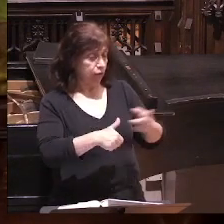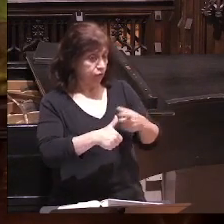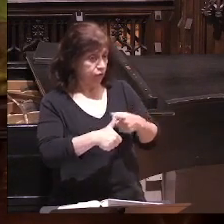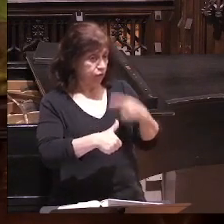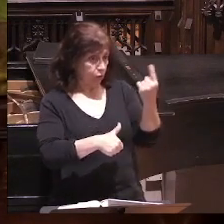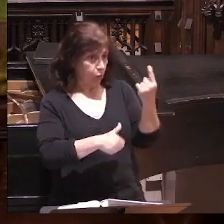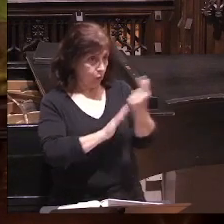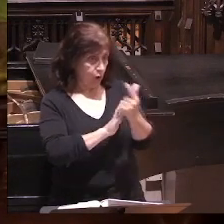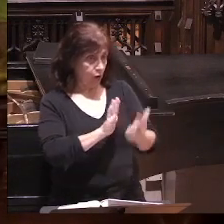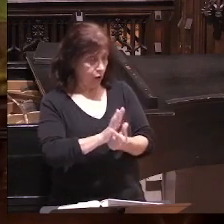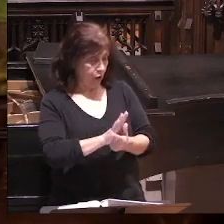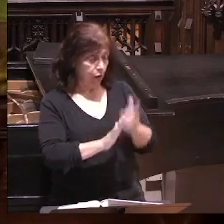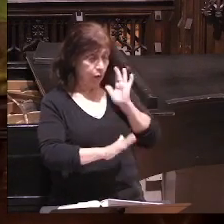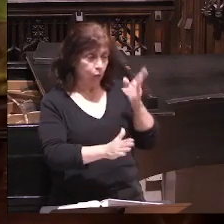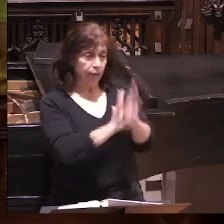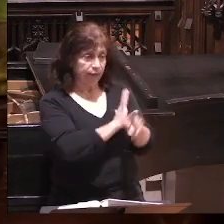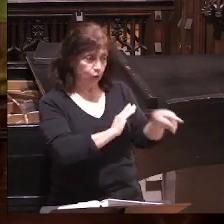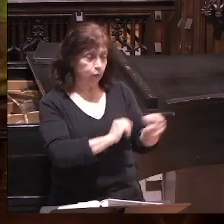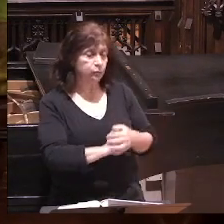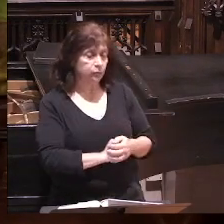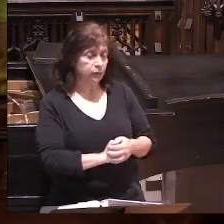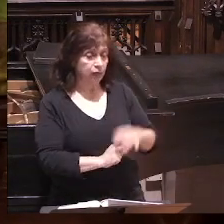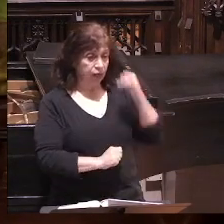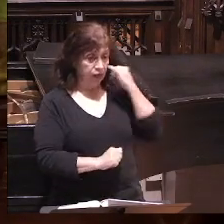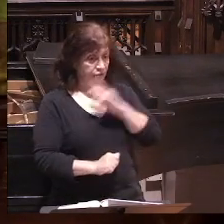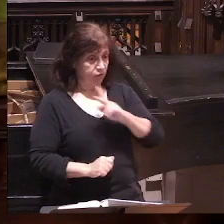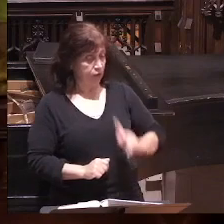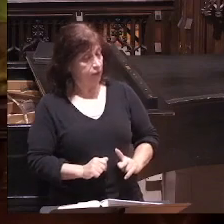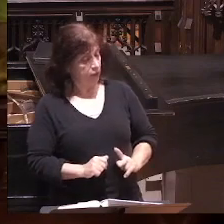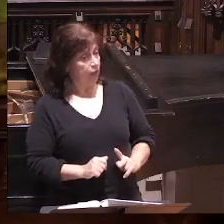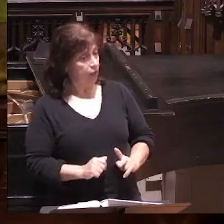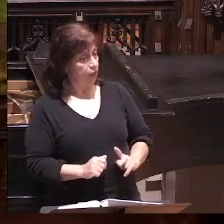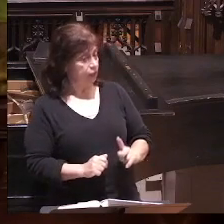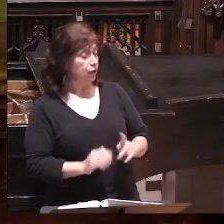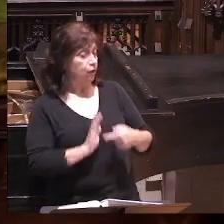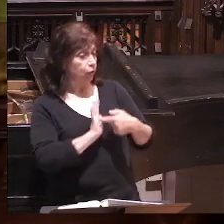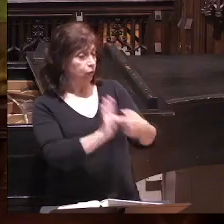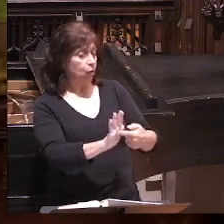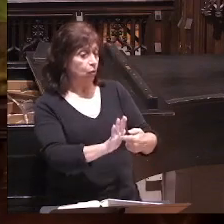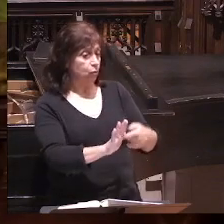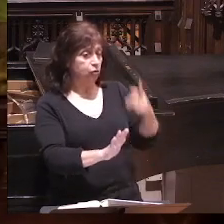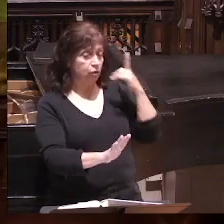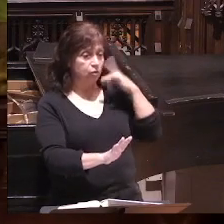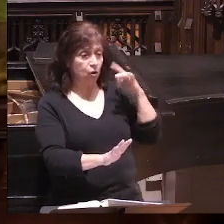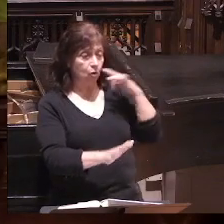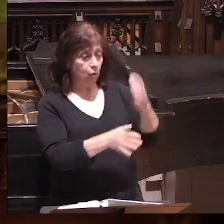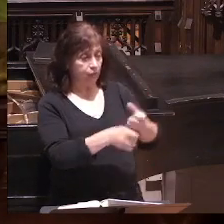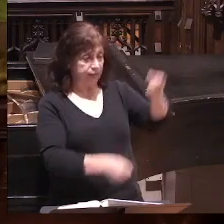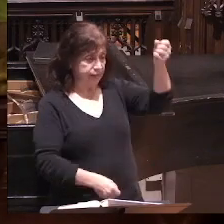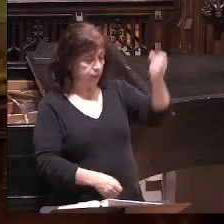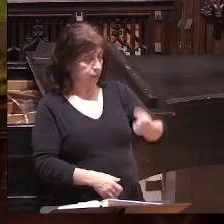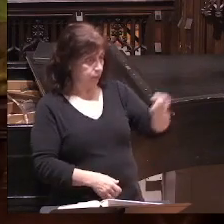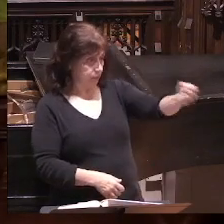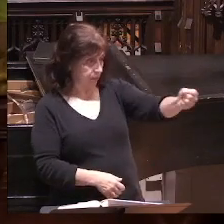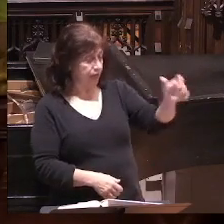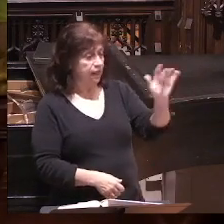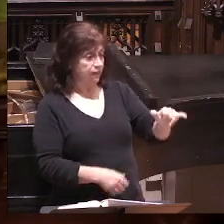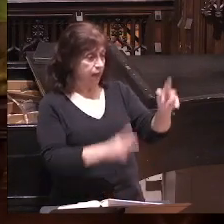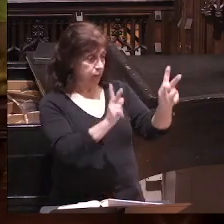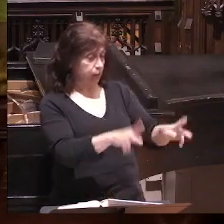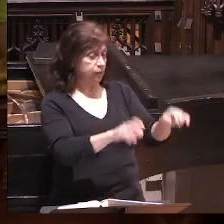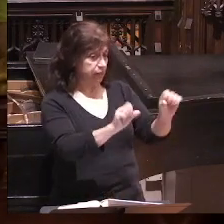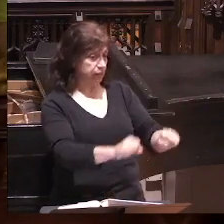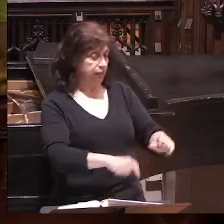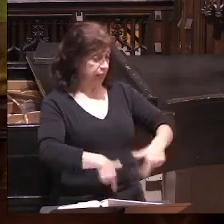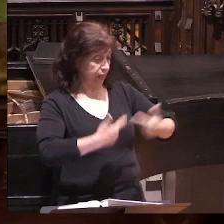law to be put to death. Only if the king holds out the golden scepter to someone may that person live.